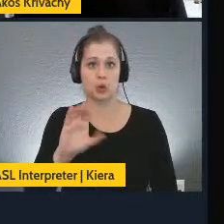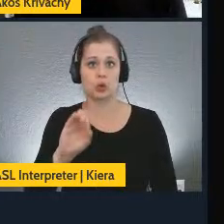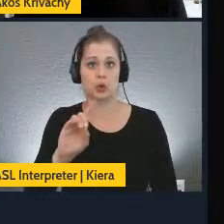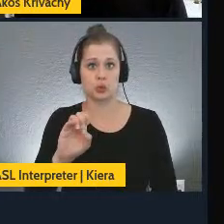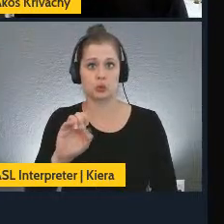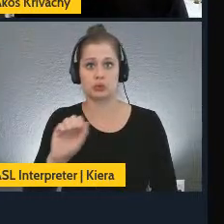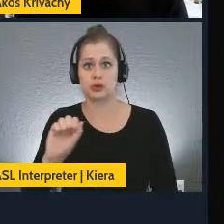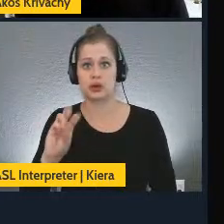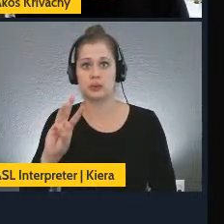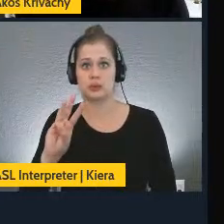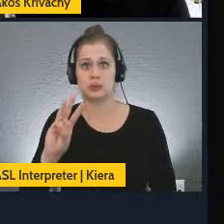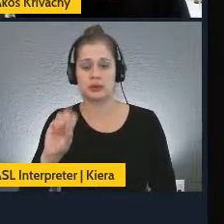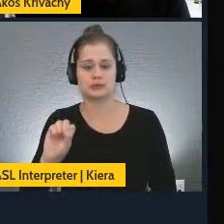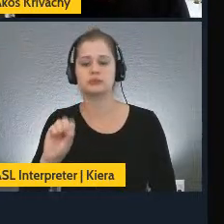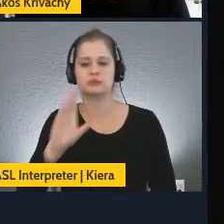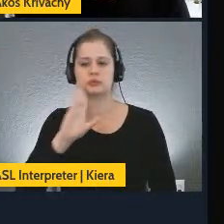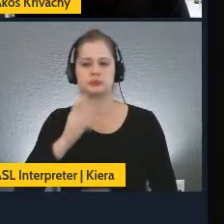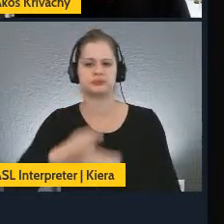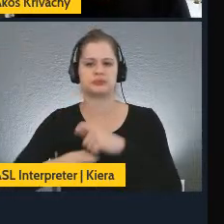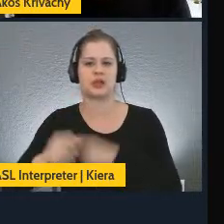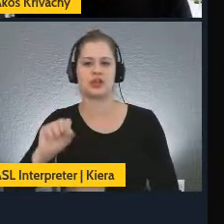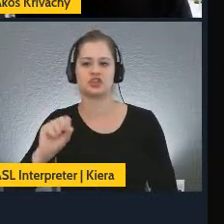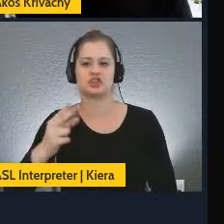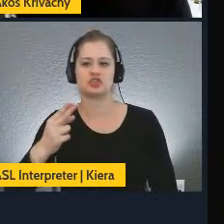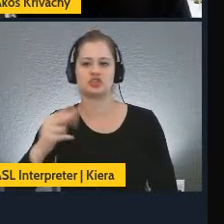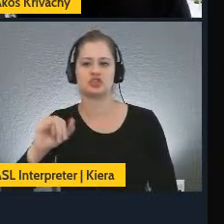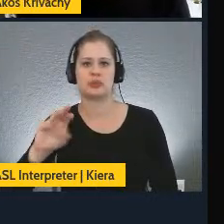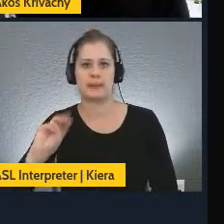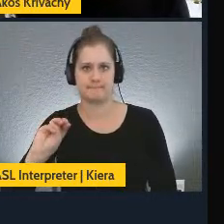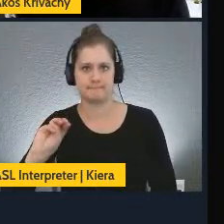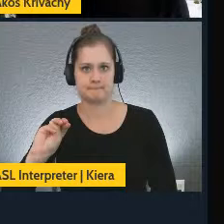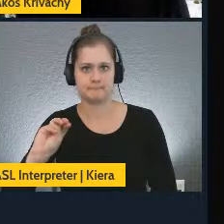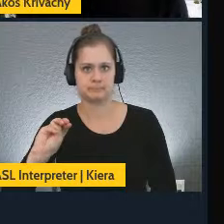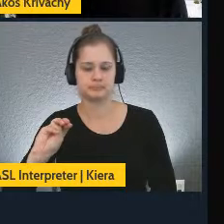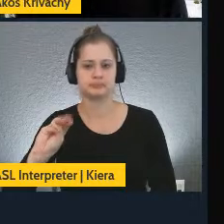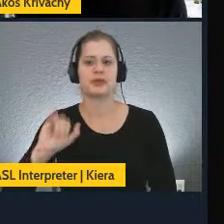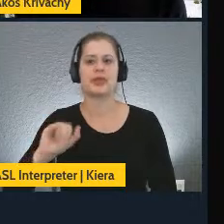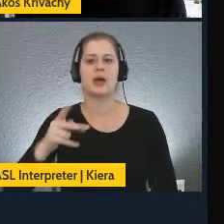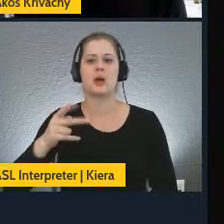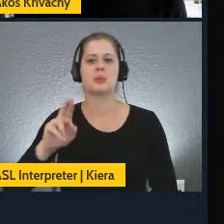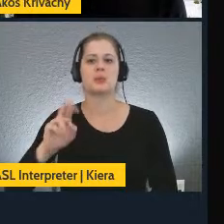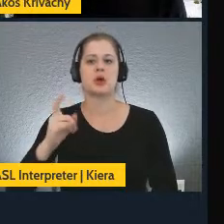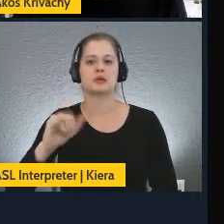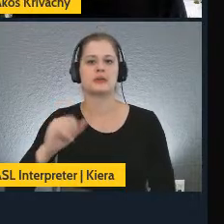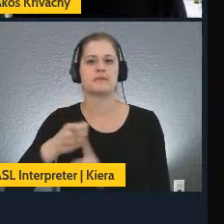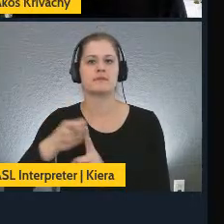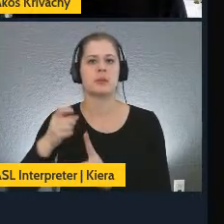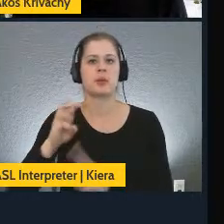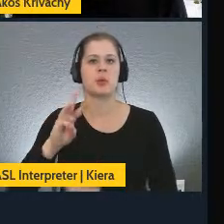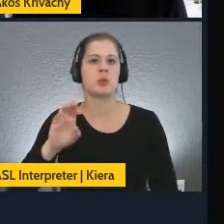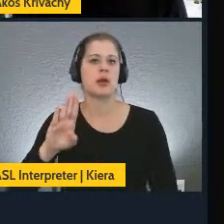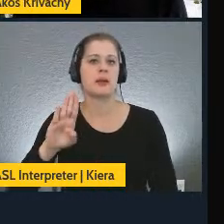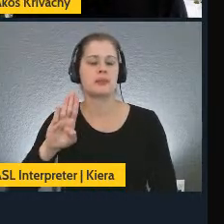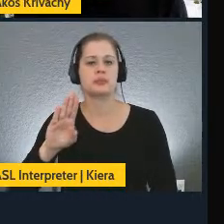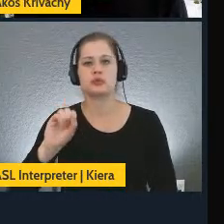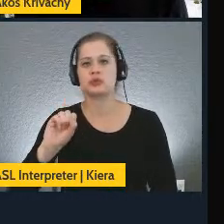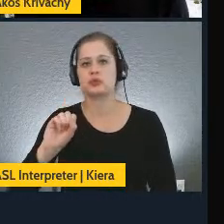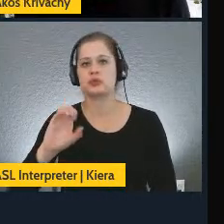deploys a shim that proxies down via WebSockets the Lambda events to your local